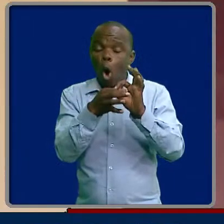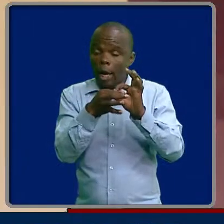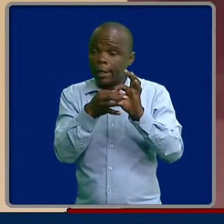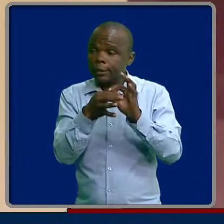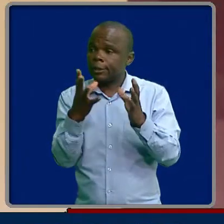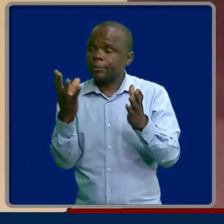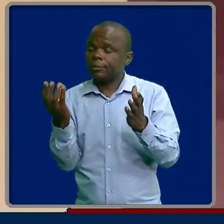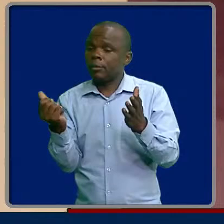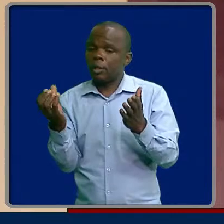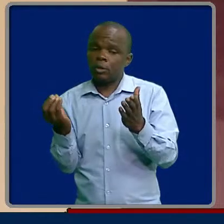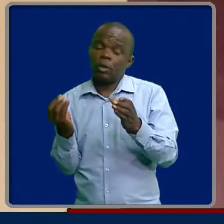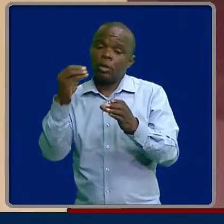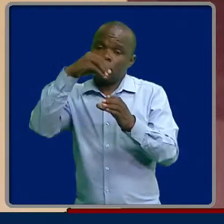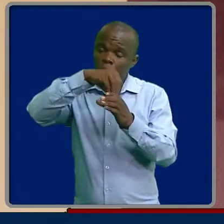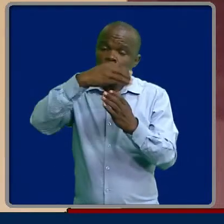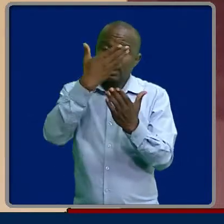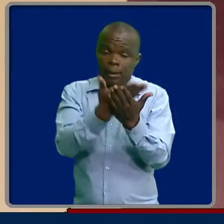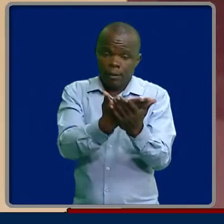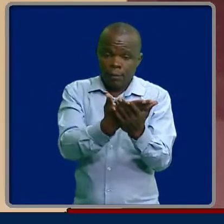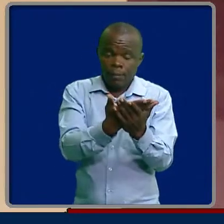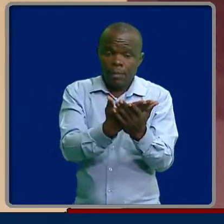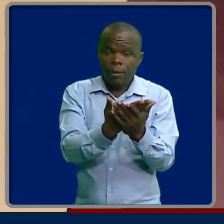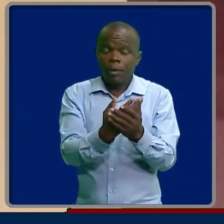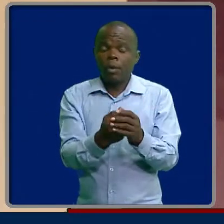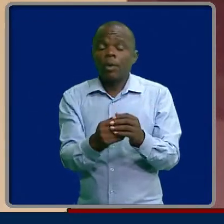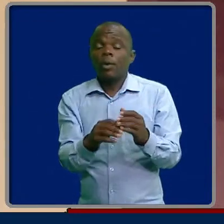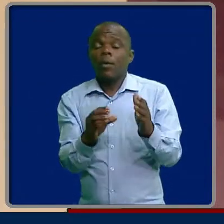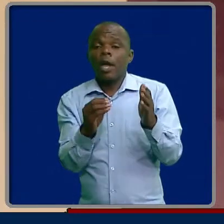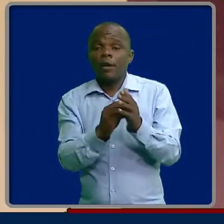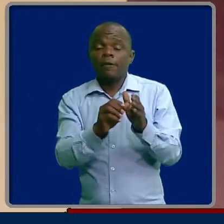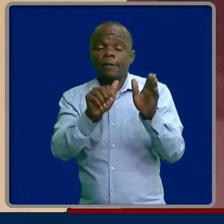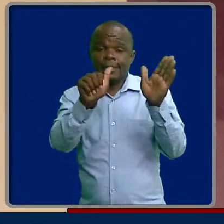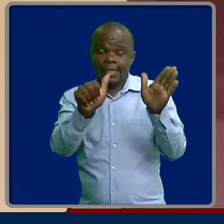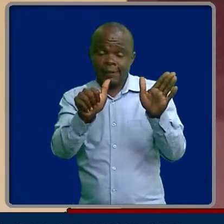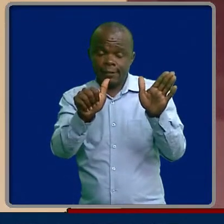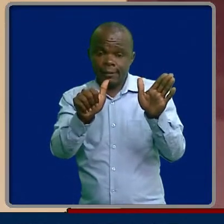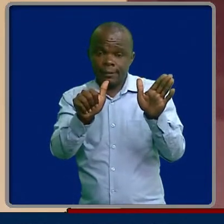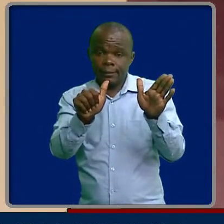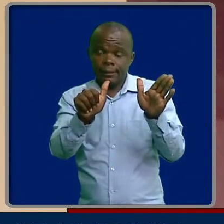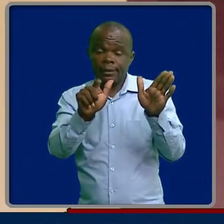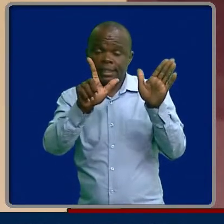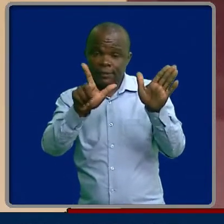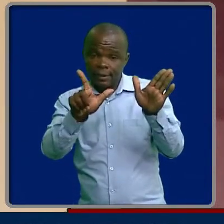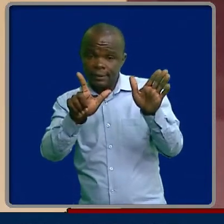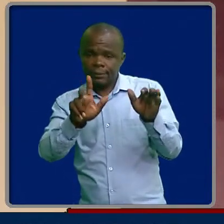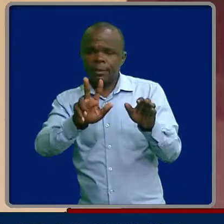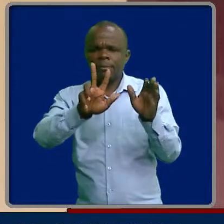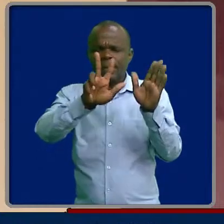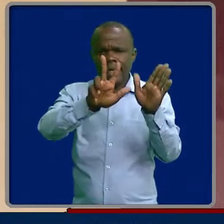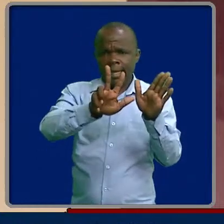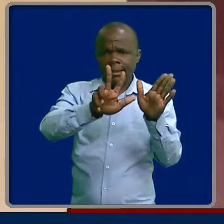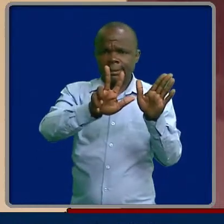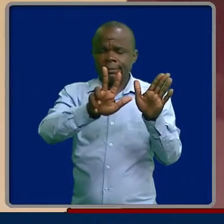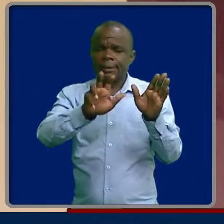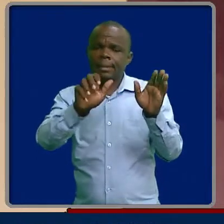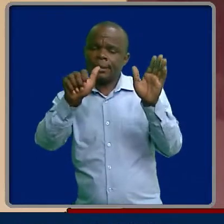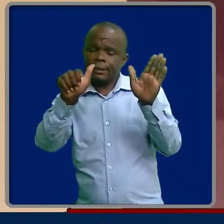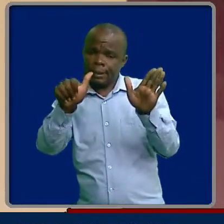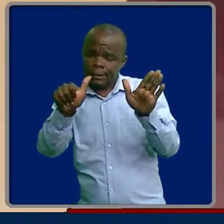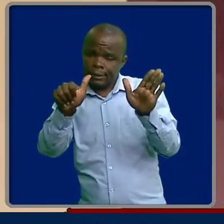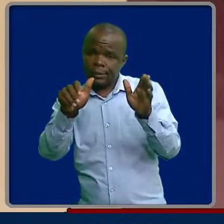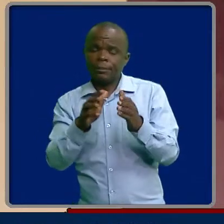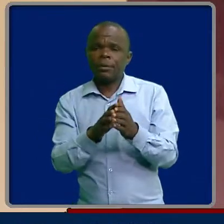have 776 members, yes, and the people have saved